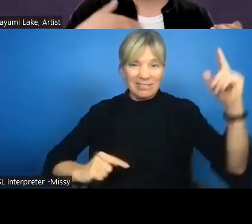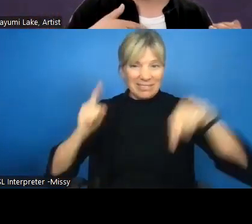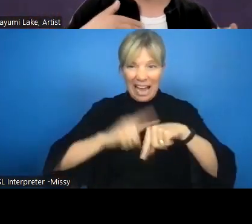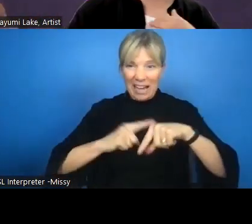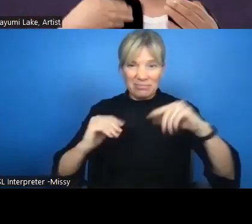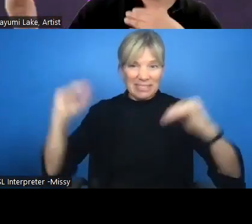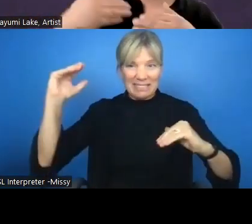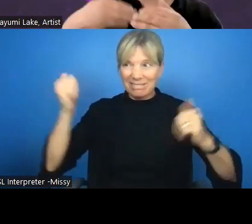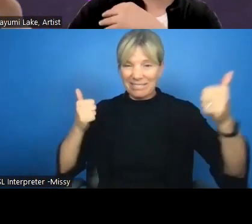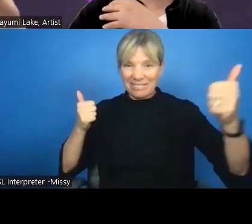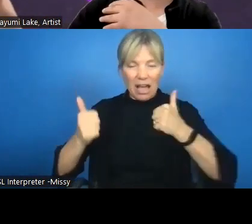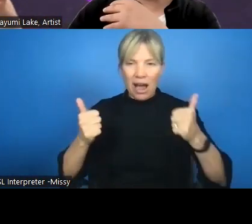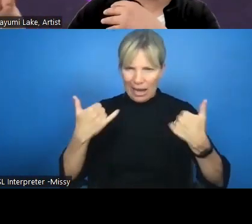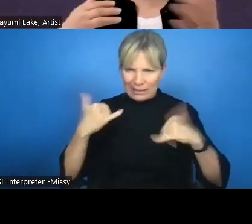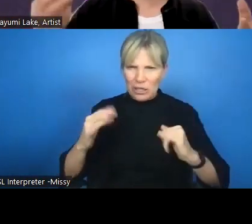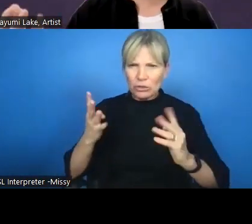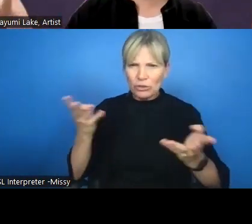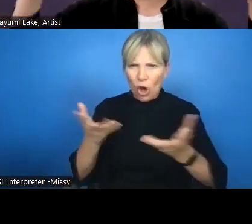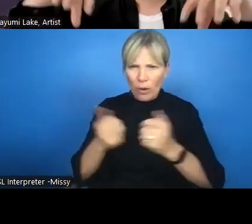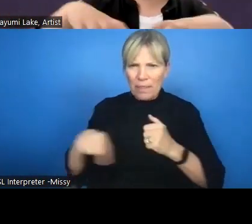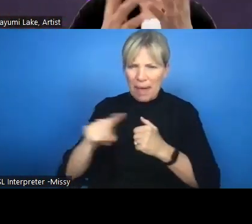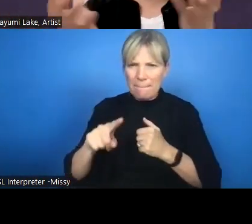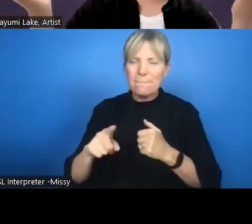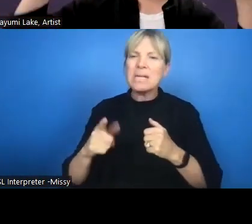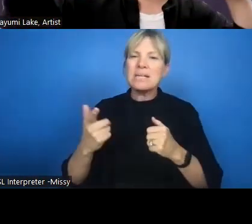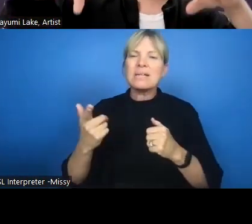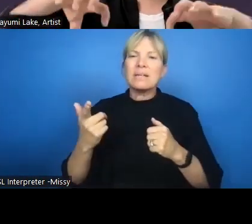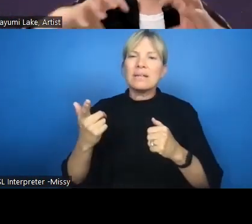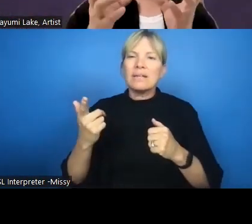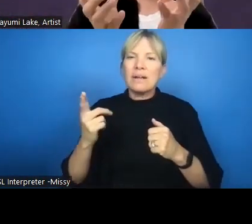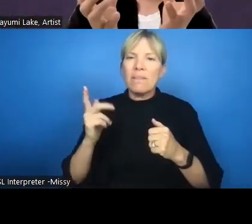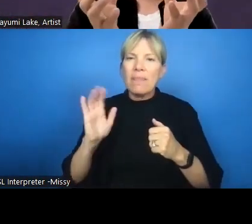the behind, but I can still talk to them. And then with just